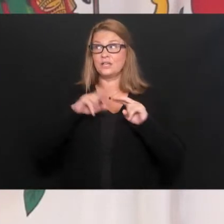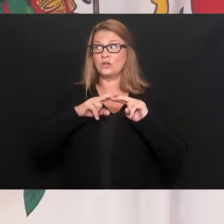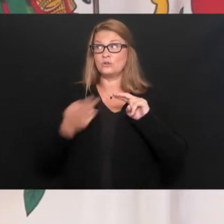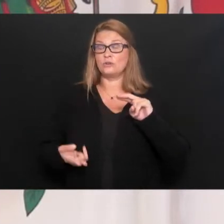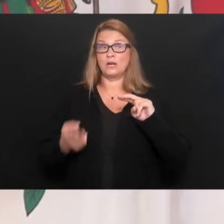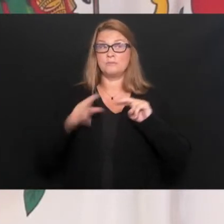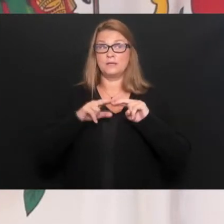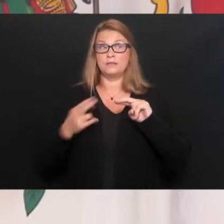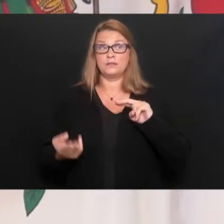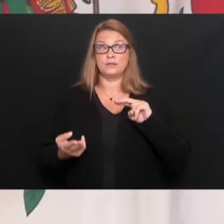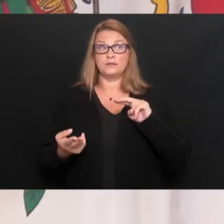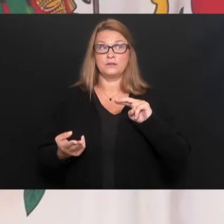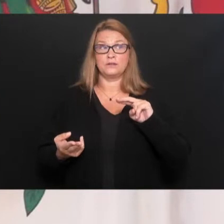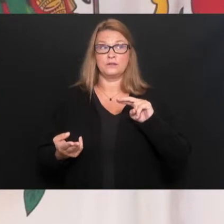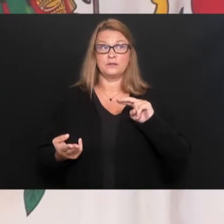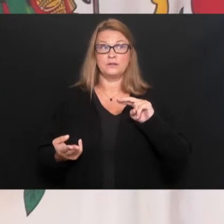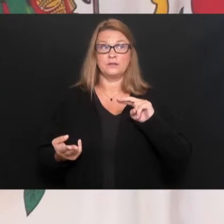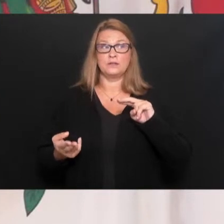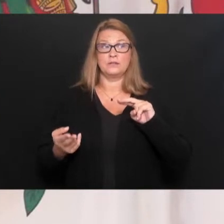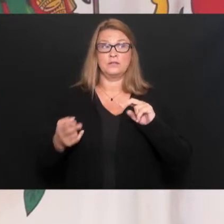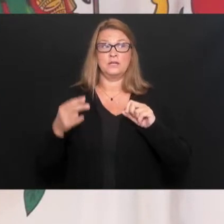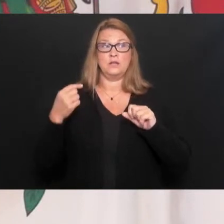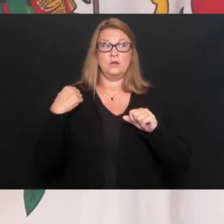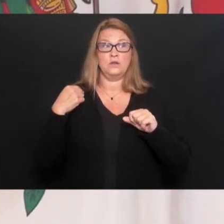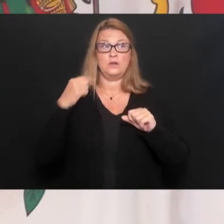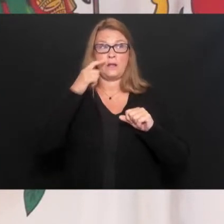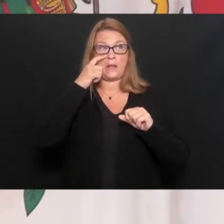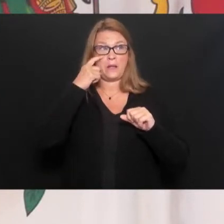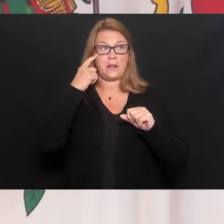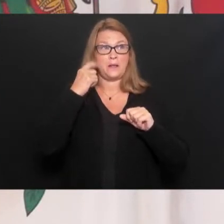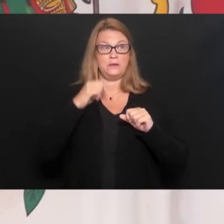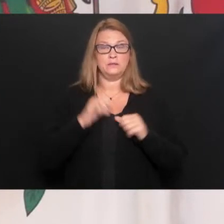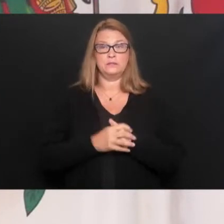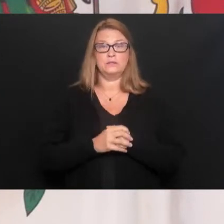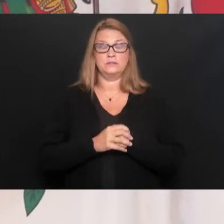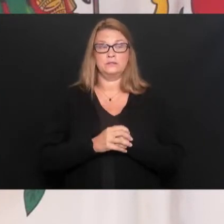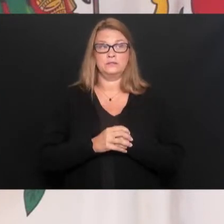and, you know, our active cases,